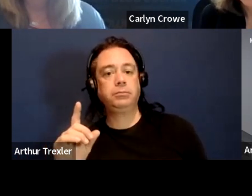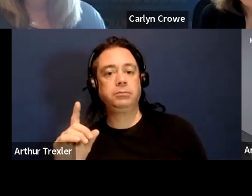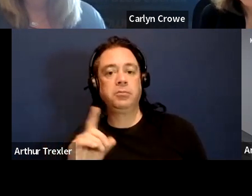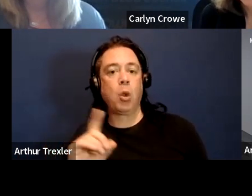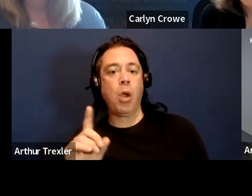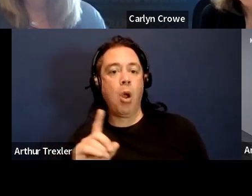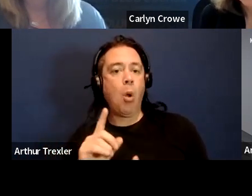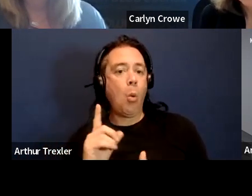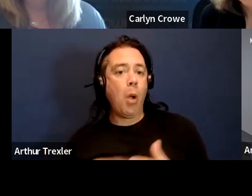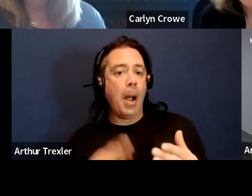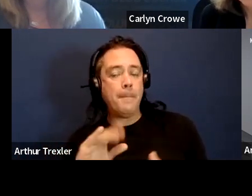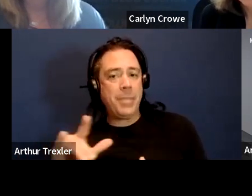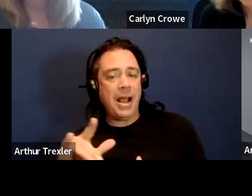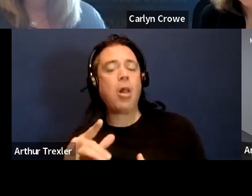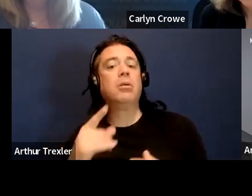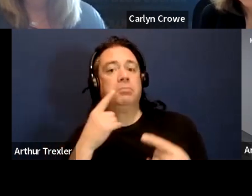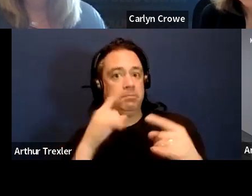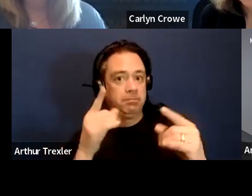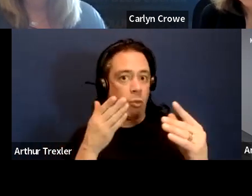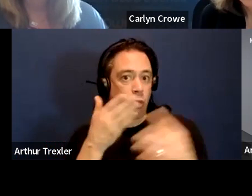bills made it through.